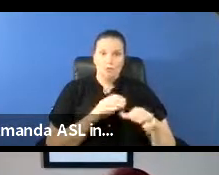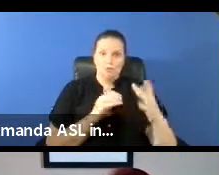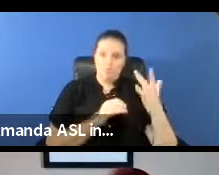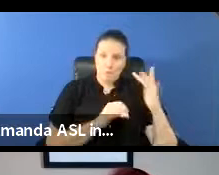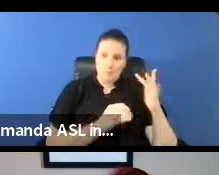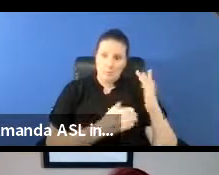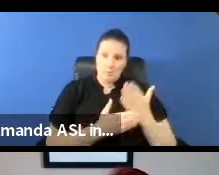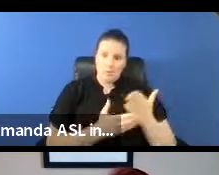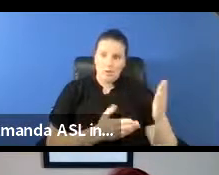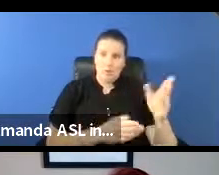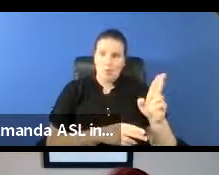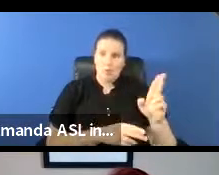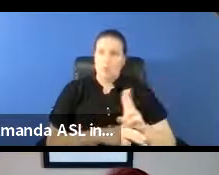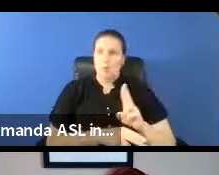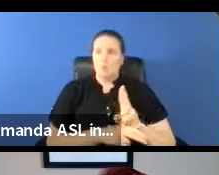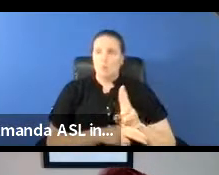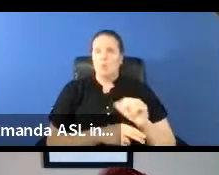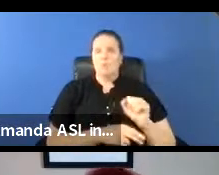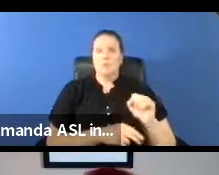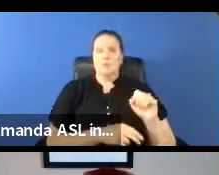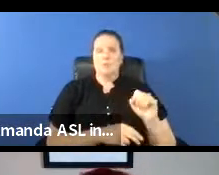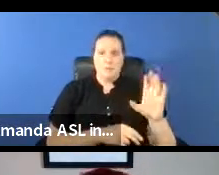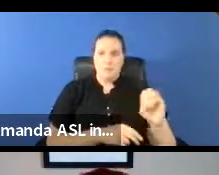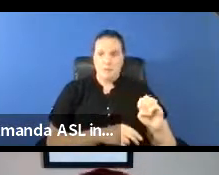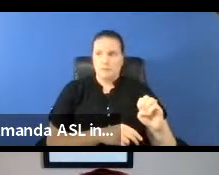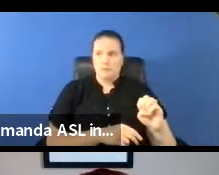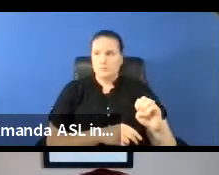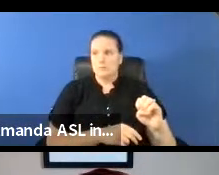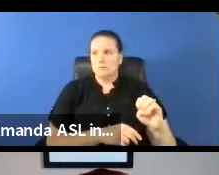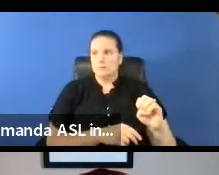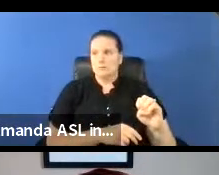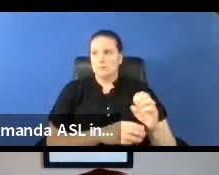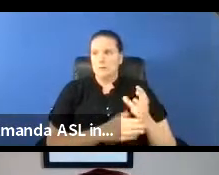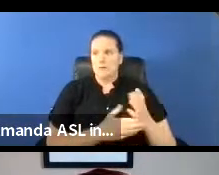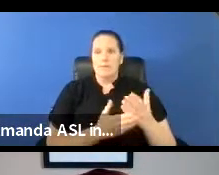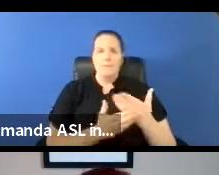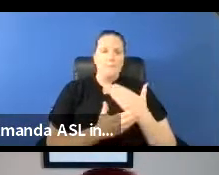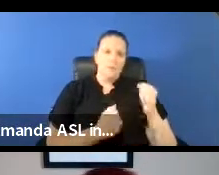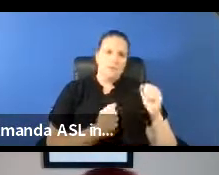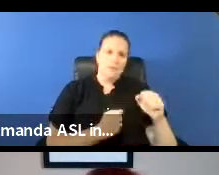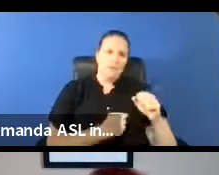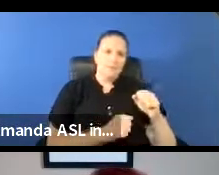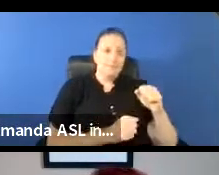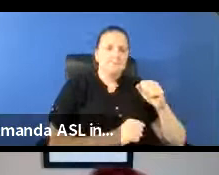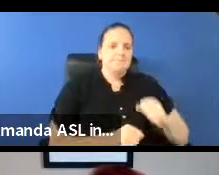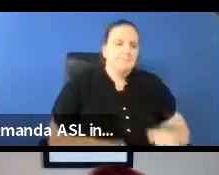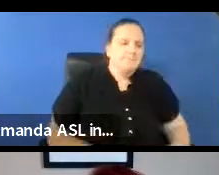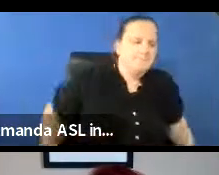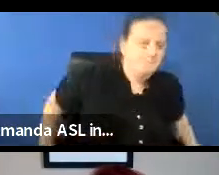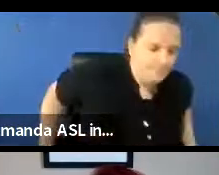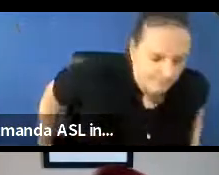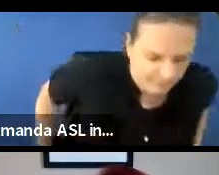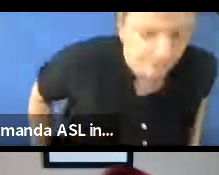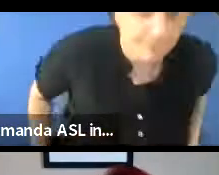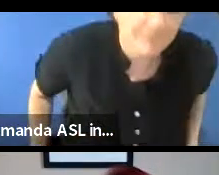thing and utilizing space as best we can. Great, thank you.